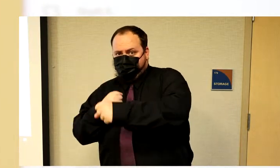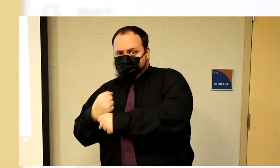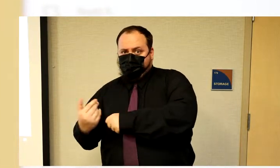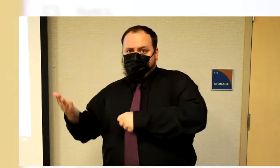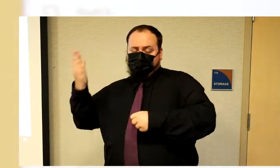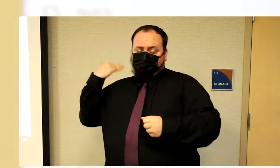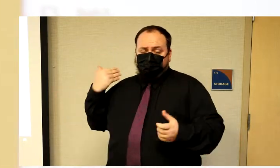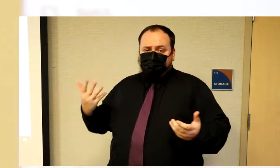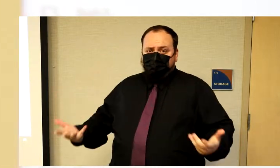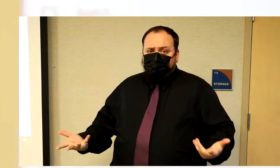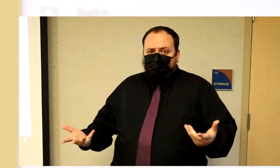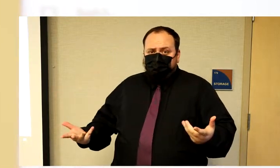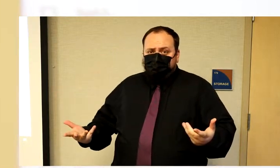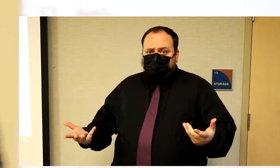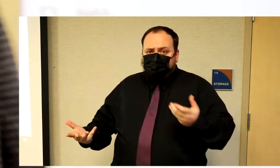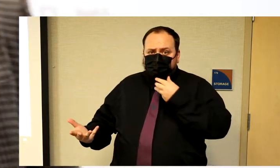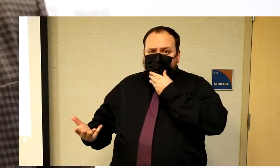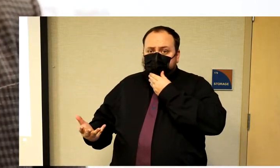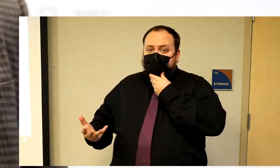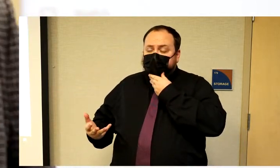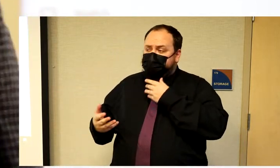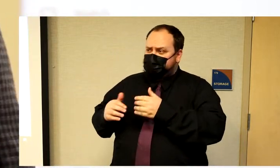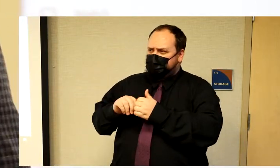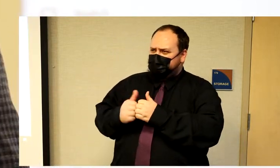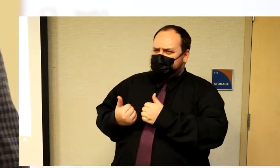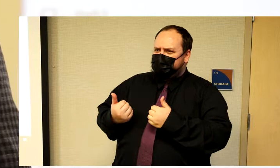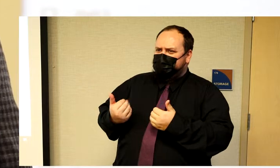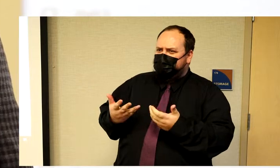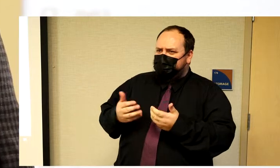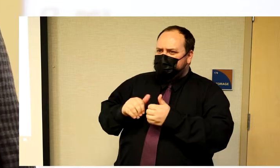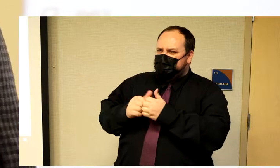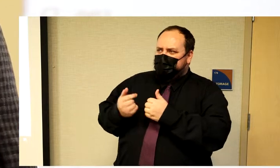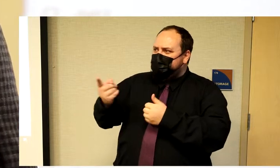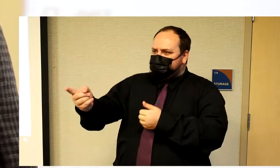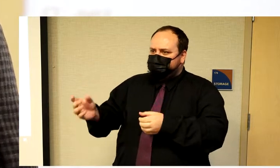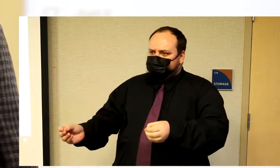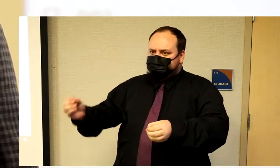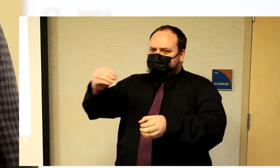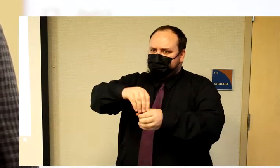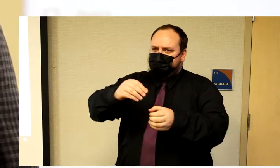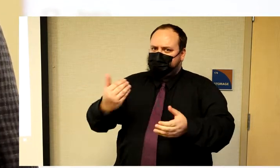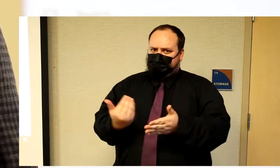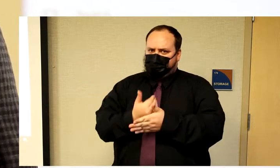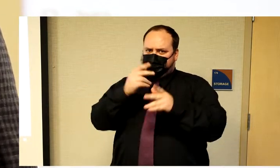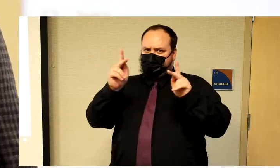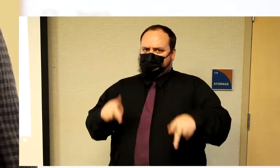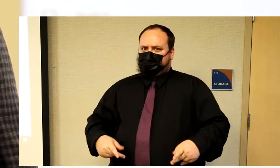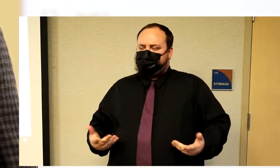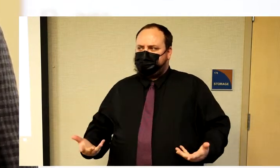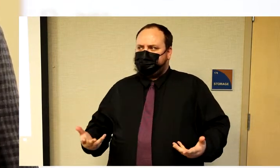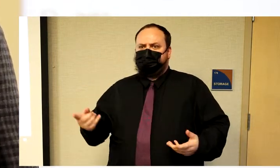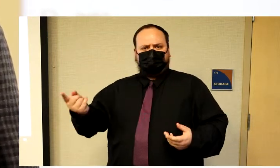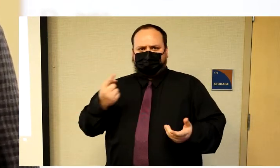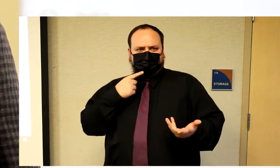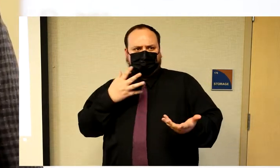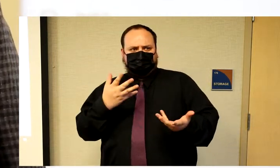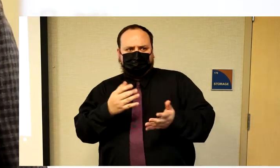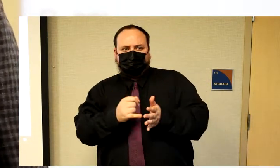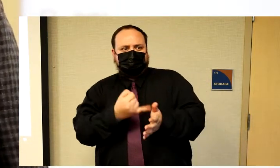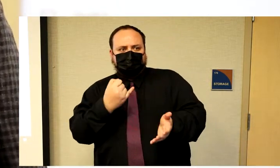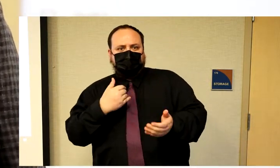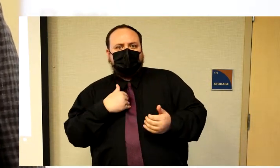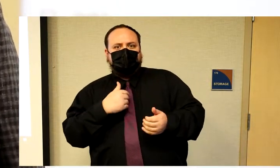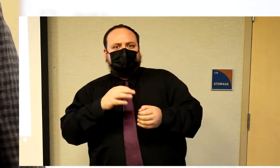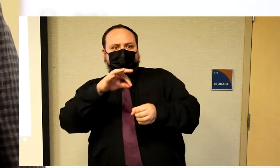go. How do you fill that empty zone? There's just an election. They